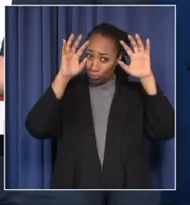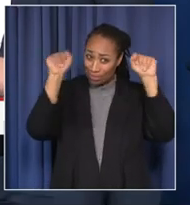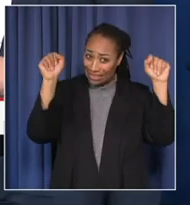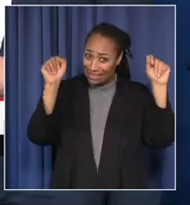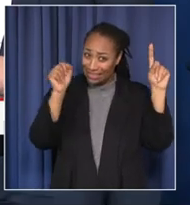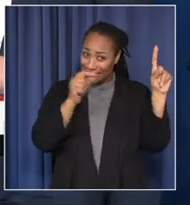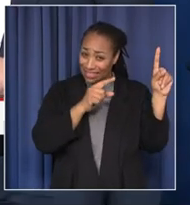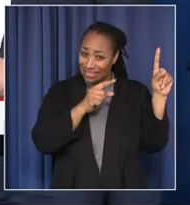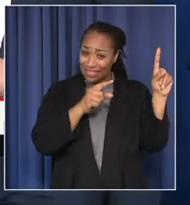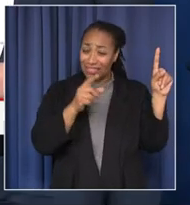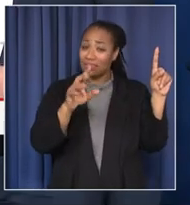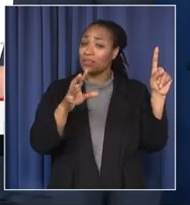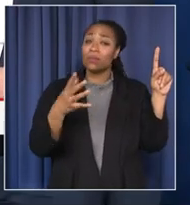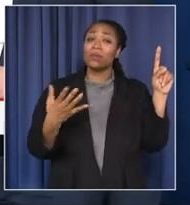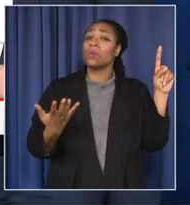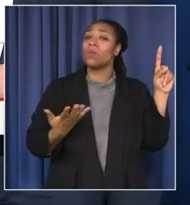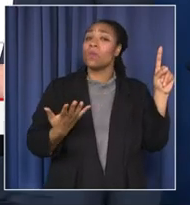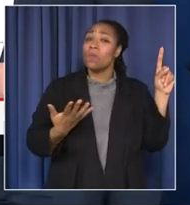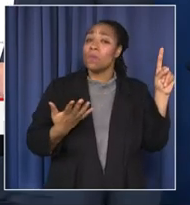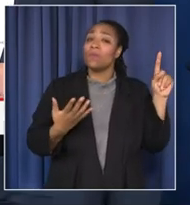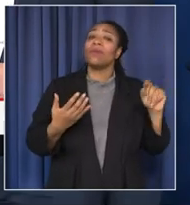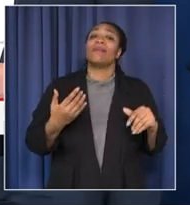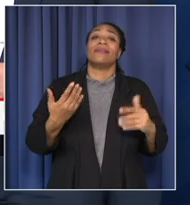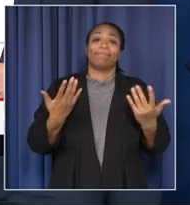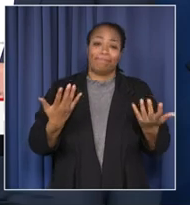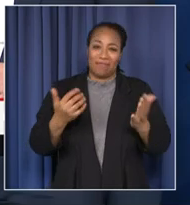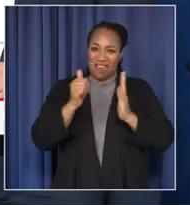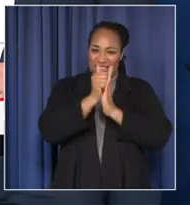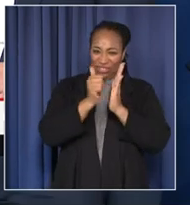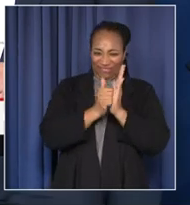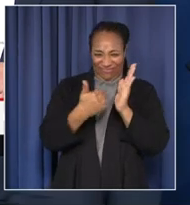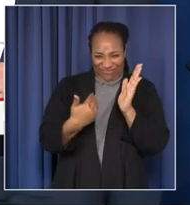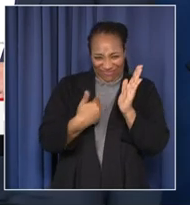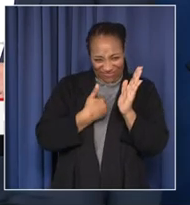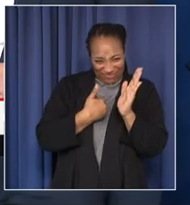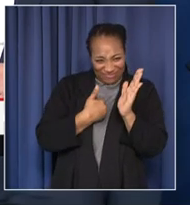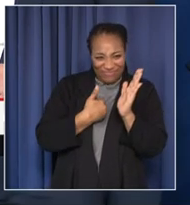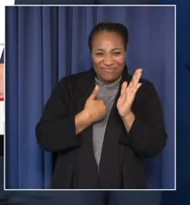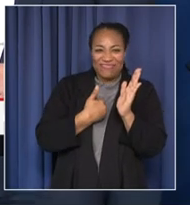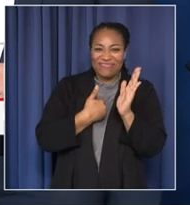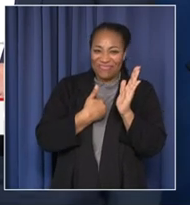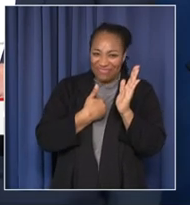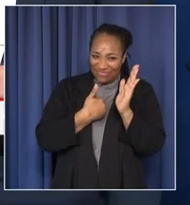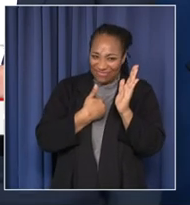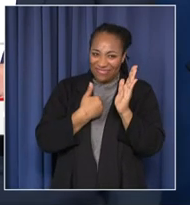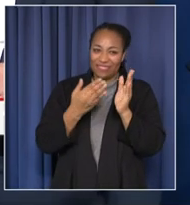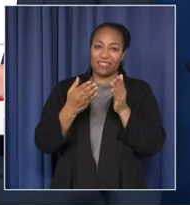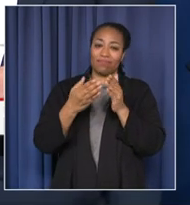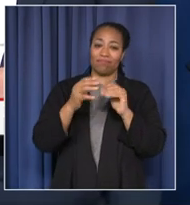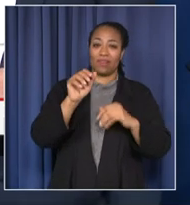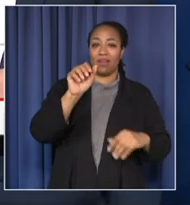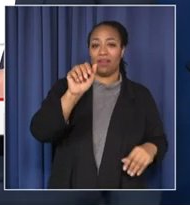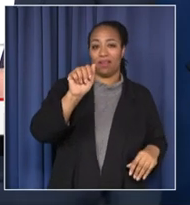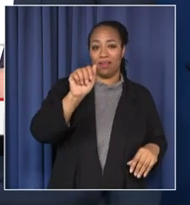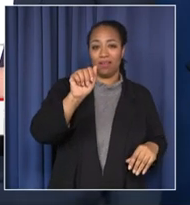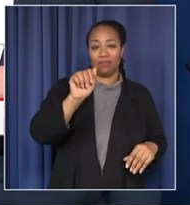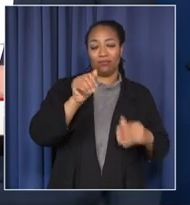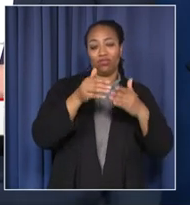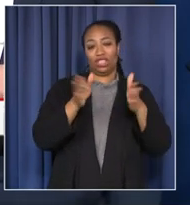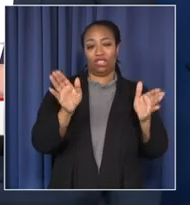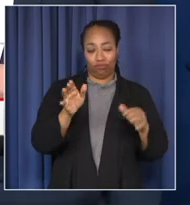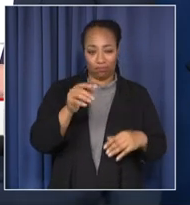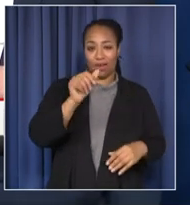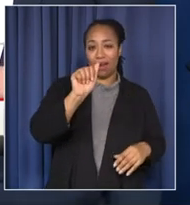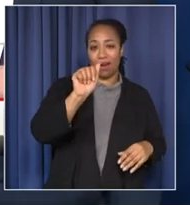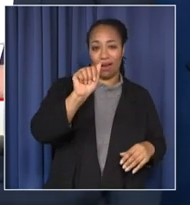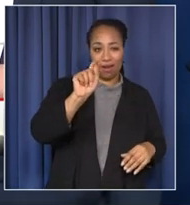attorney general in the district, and an elected attorney general that is not in my chain